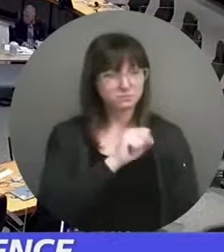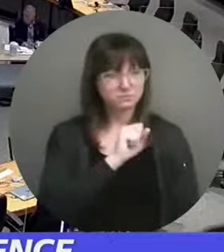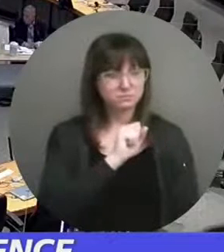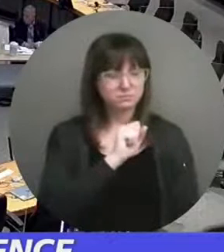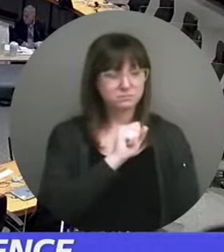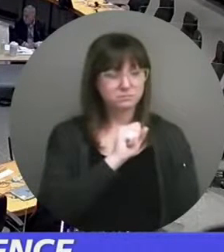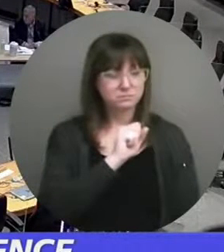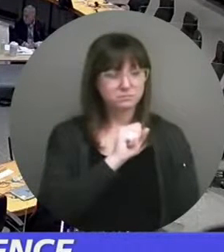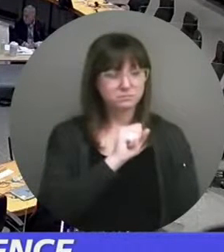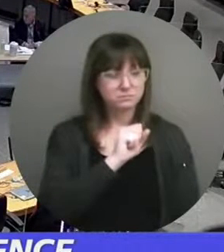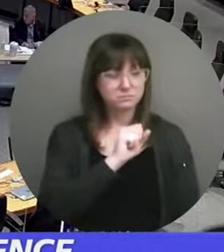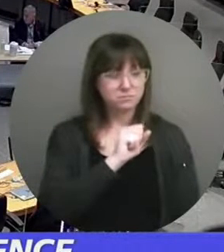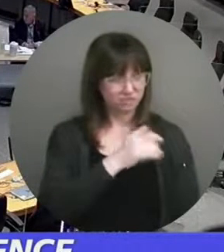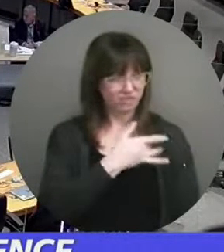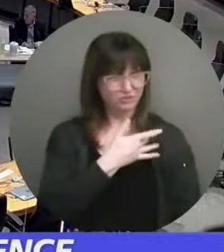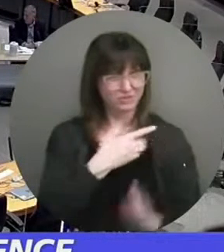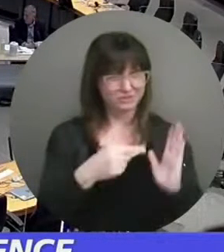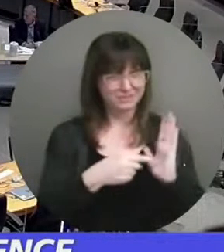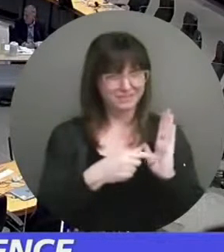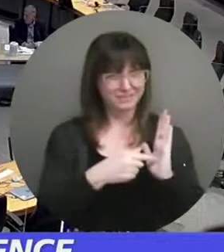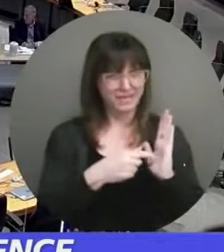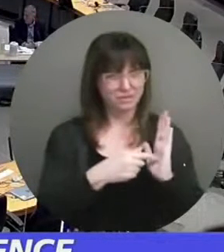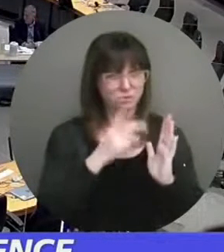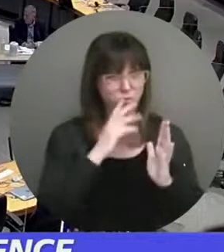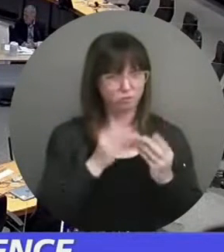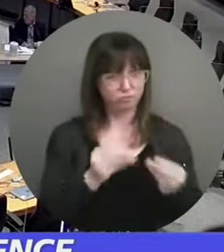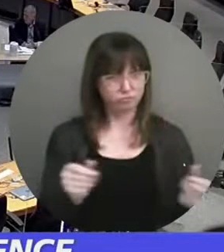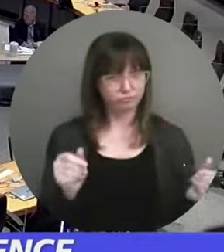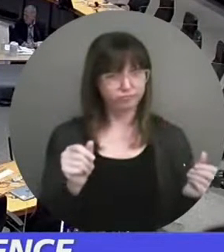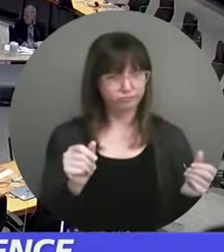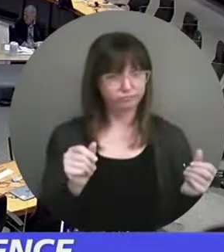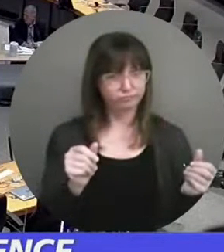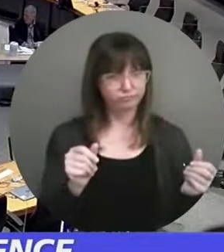this deficit will be absorbed, or? Certainement pour